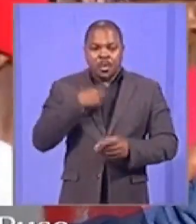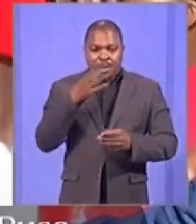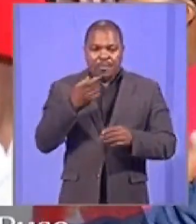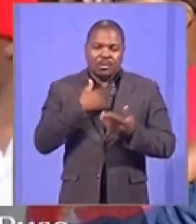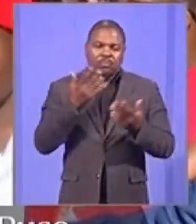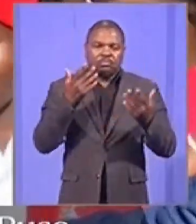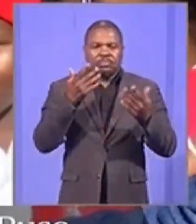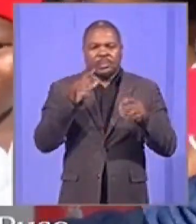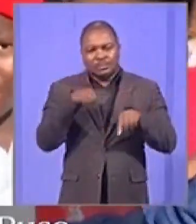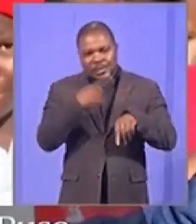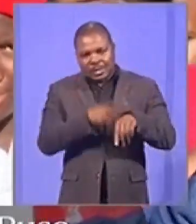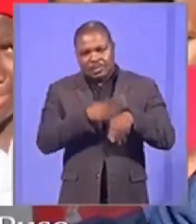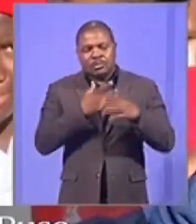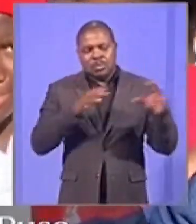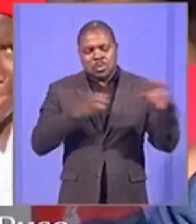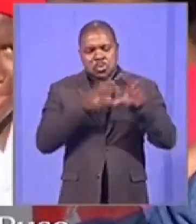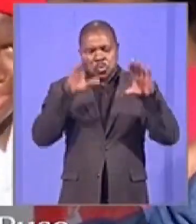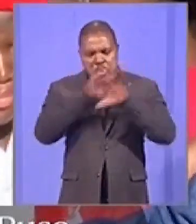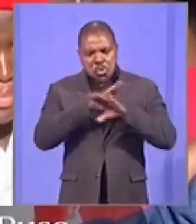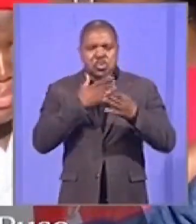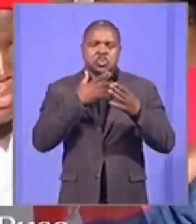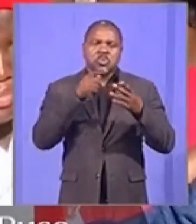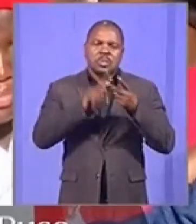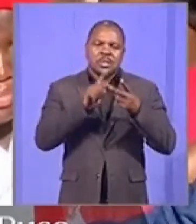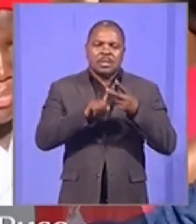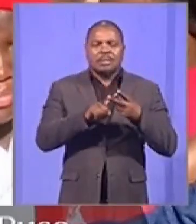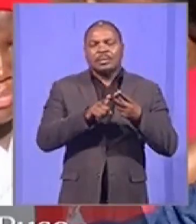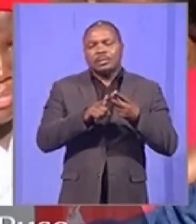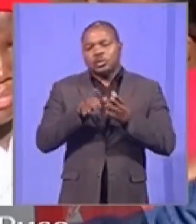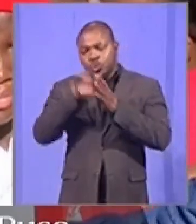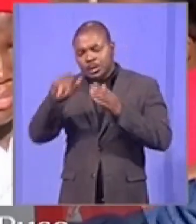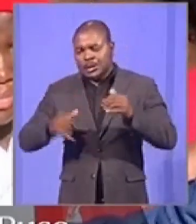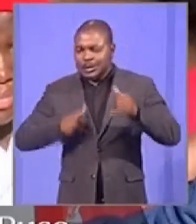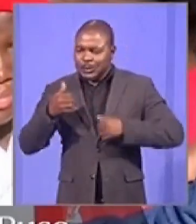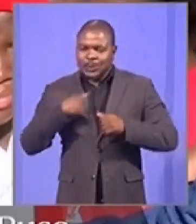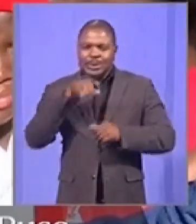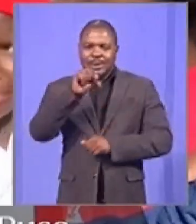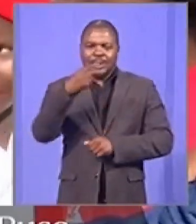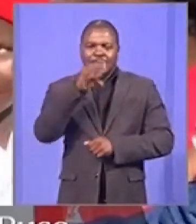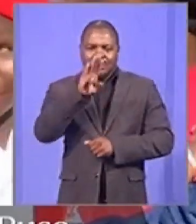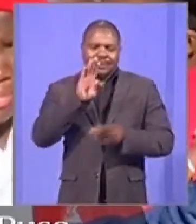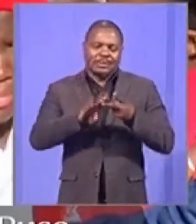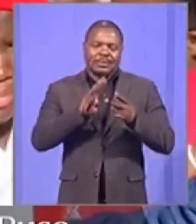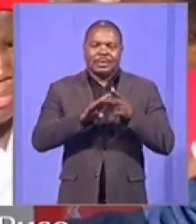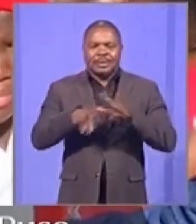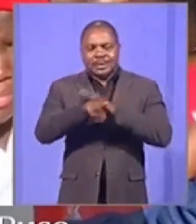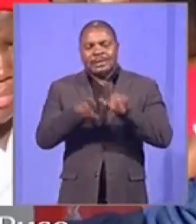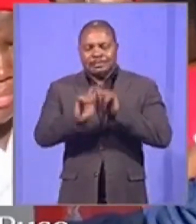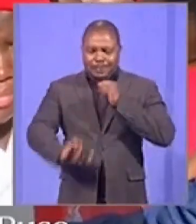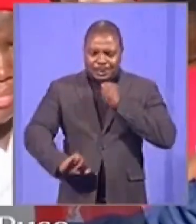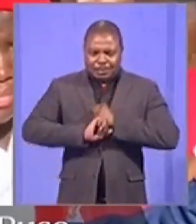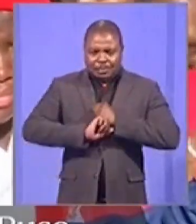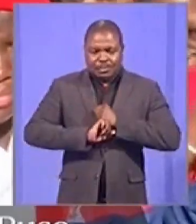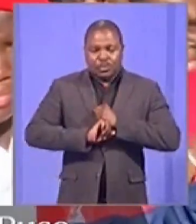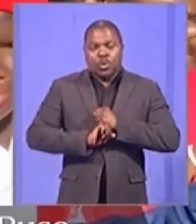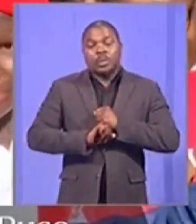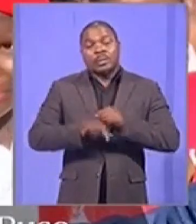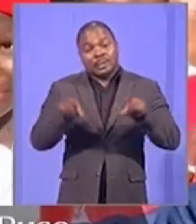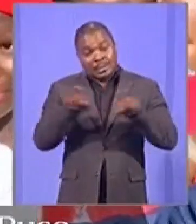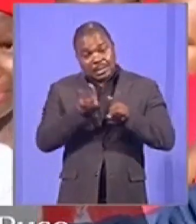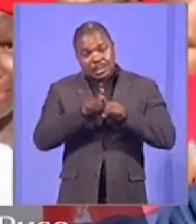cross night classes which learners enjoy, and the SGB support us and also the district support us, and then also